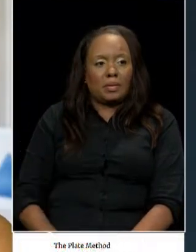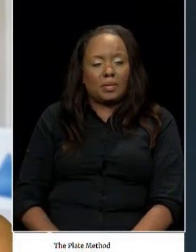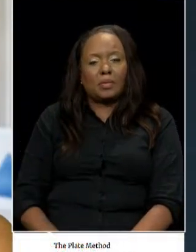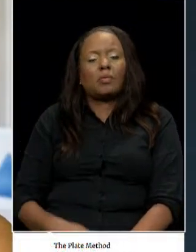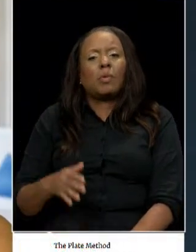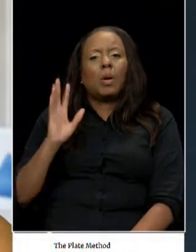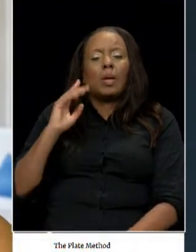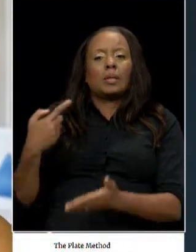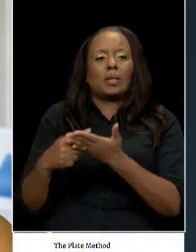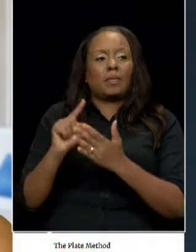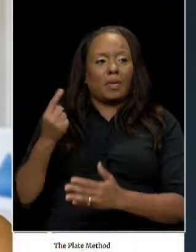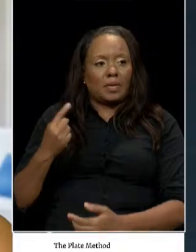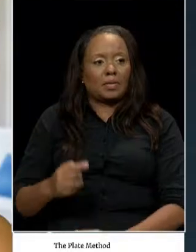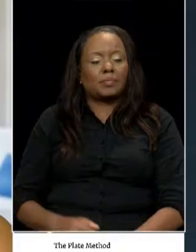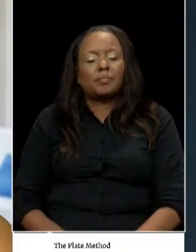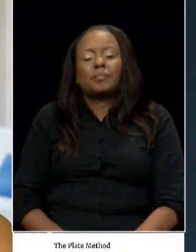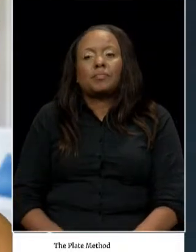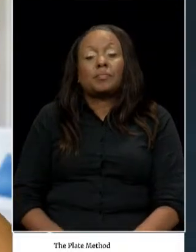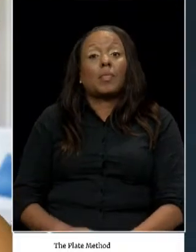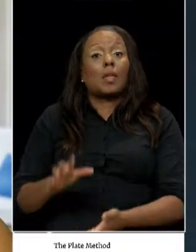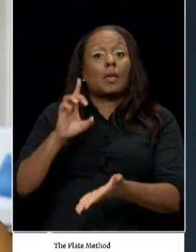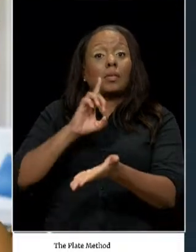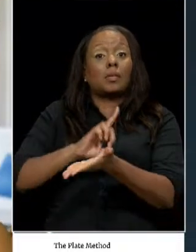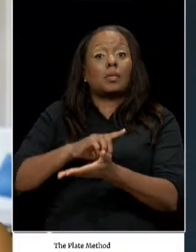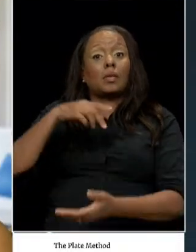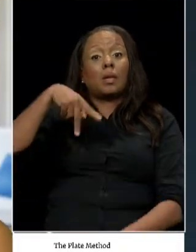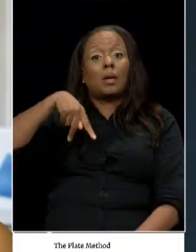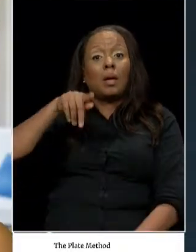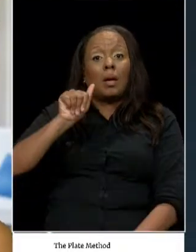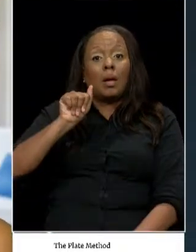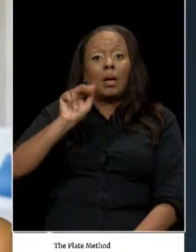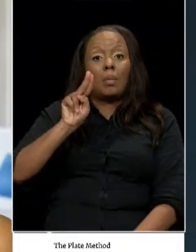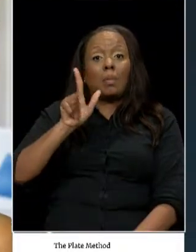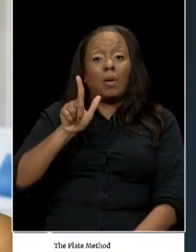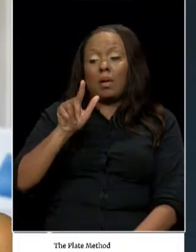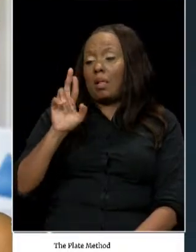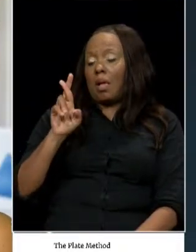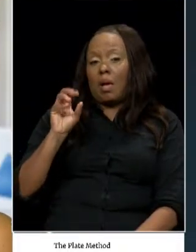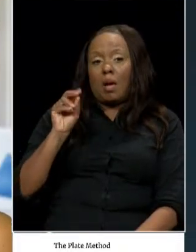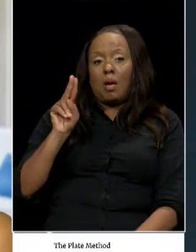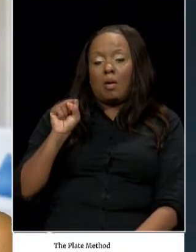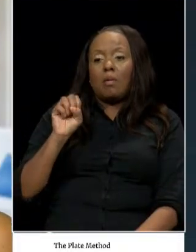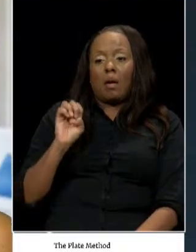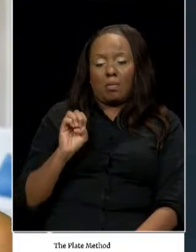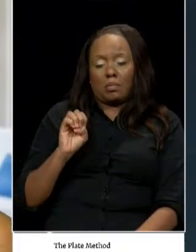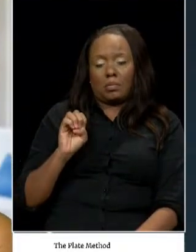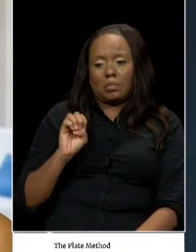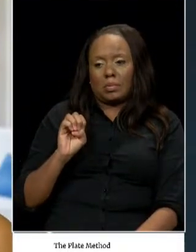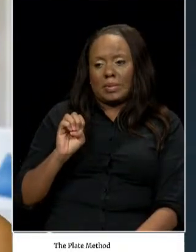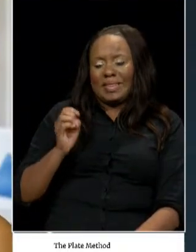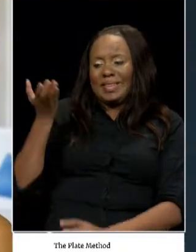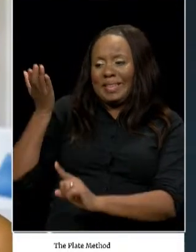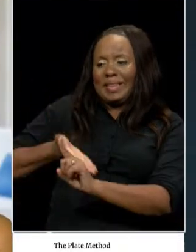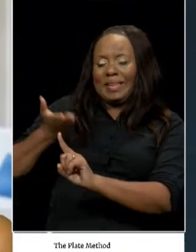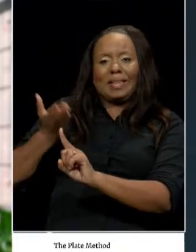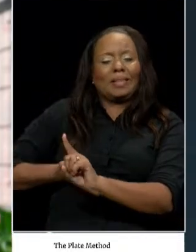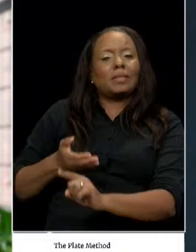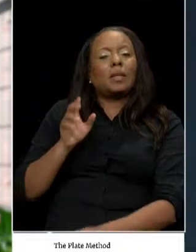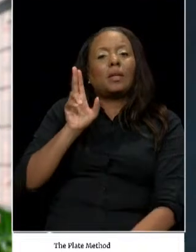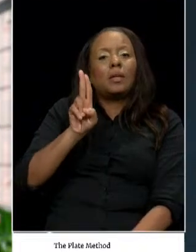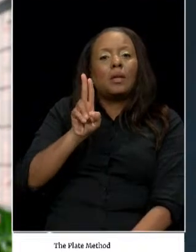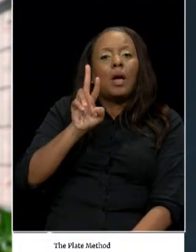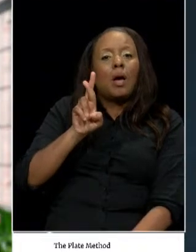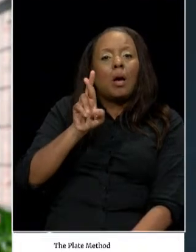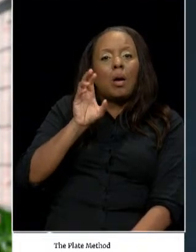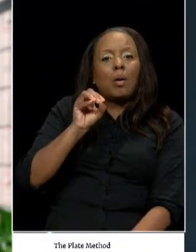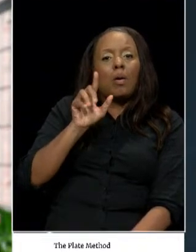and foremost. So we want to hear from Dr. Paul Rouse, a urologist, about the factors